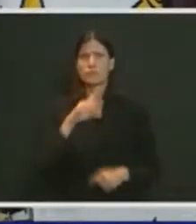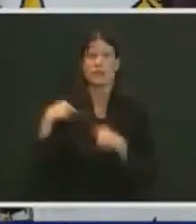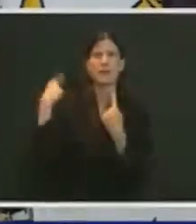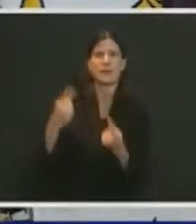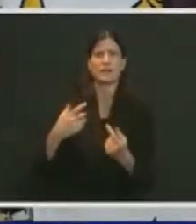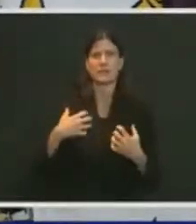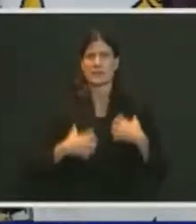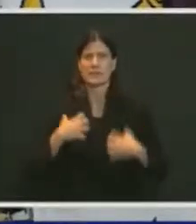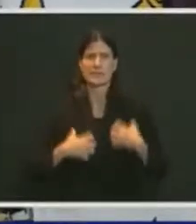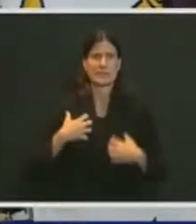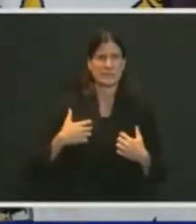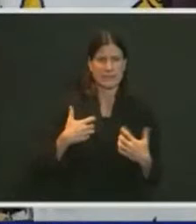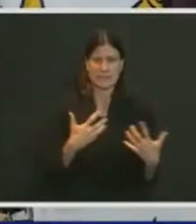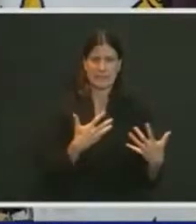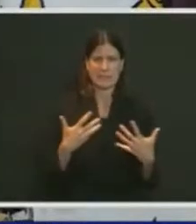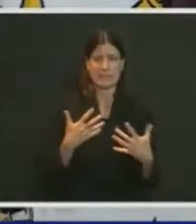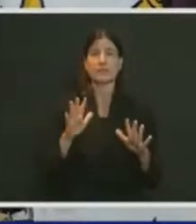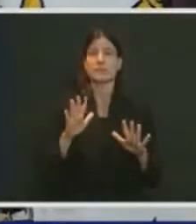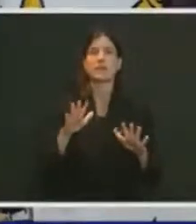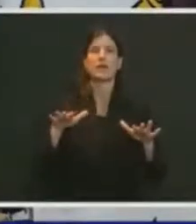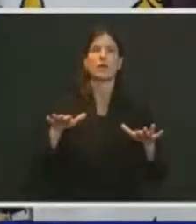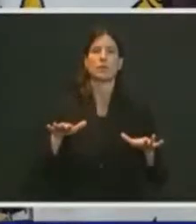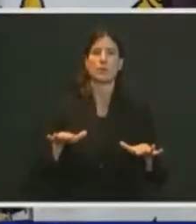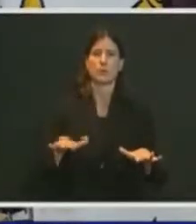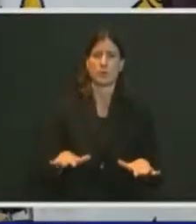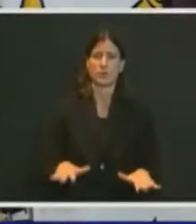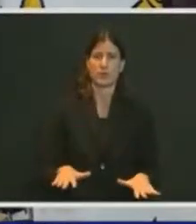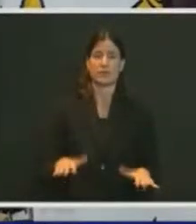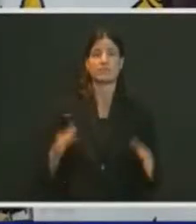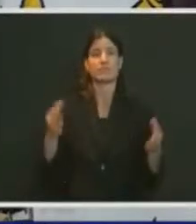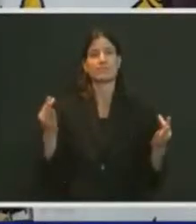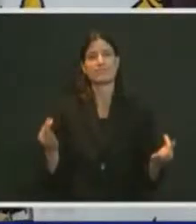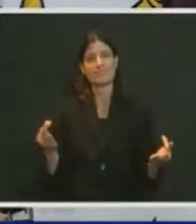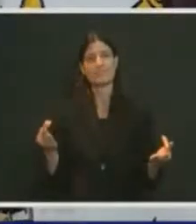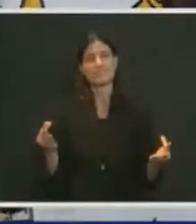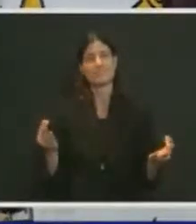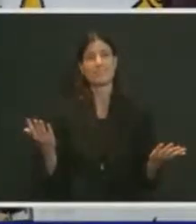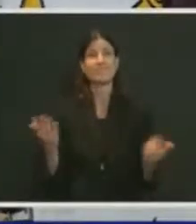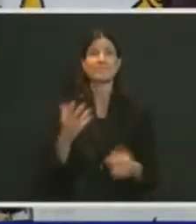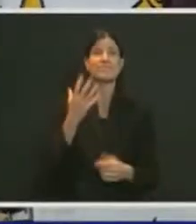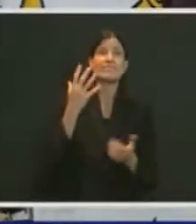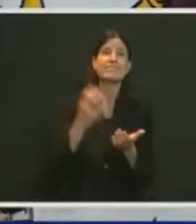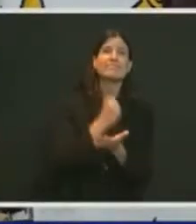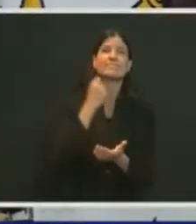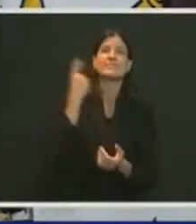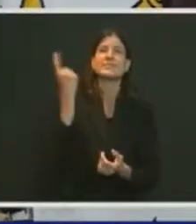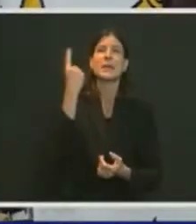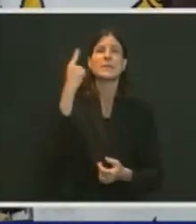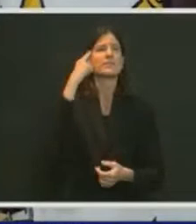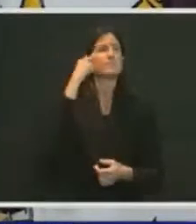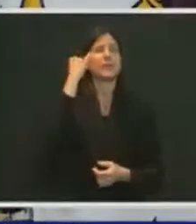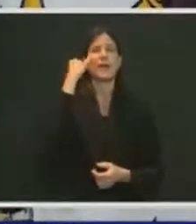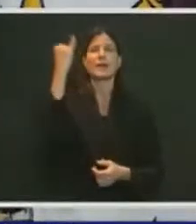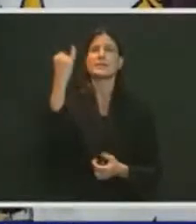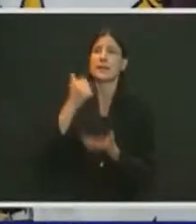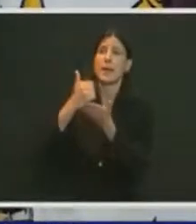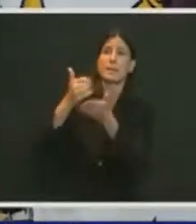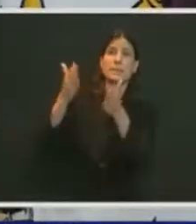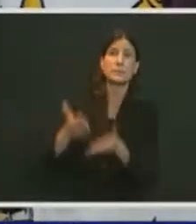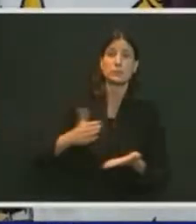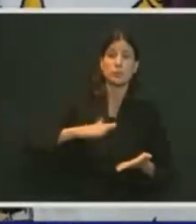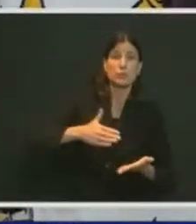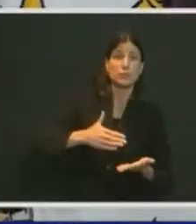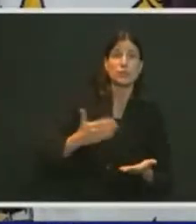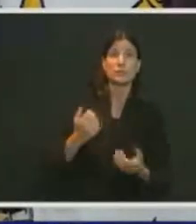take a breath. And I'd ask you to think of one kind thing you can do for another Rhode Islander today. Look in on a loved one,